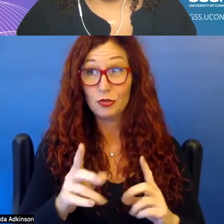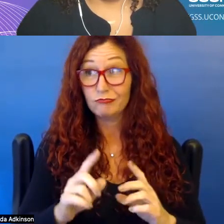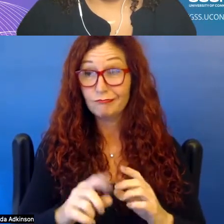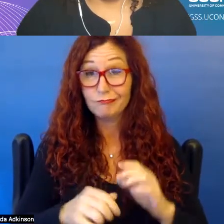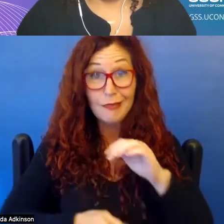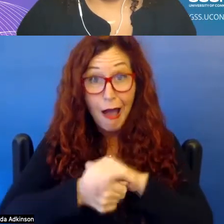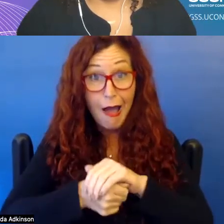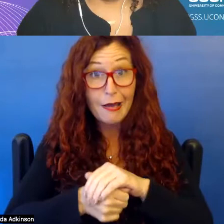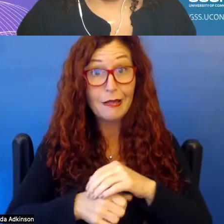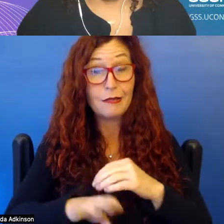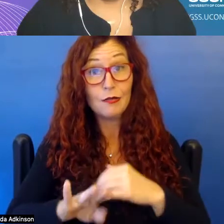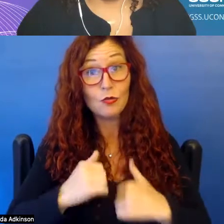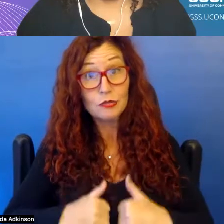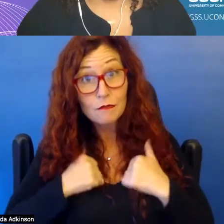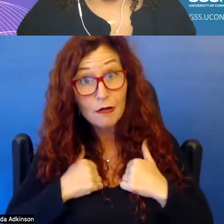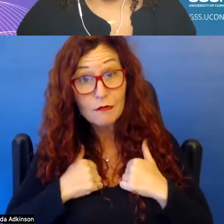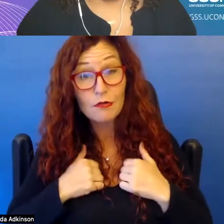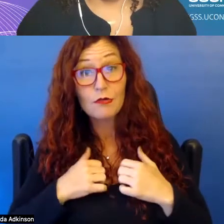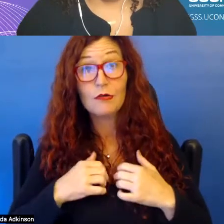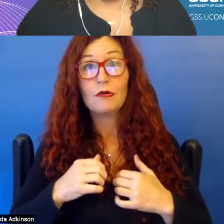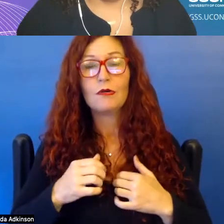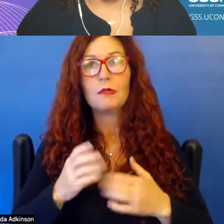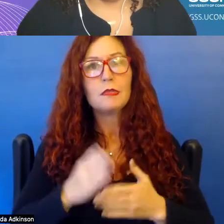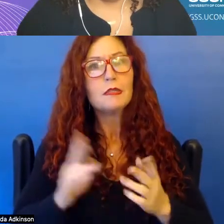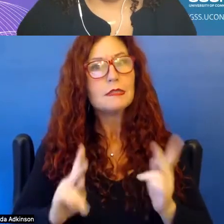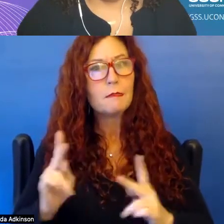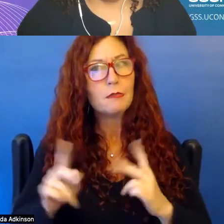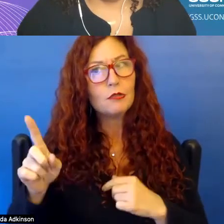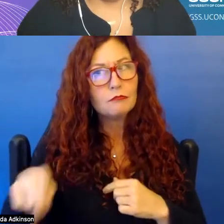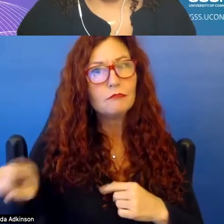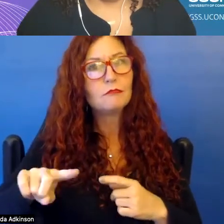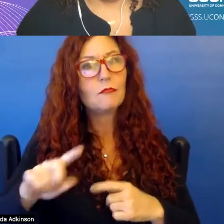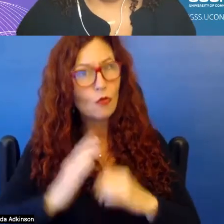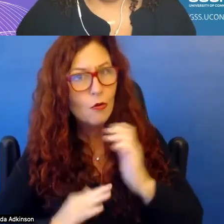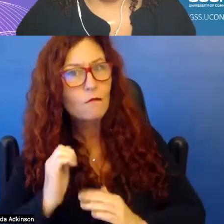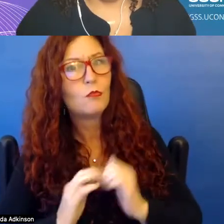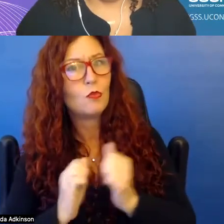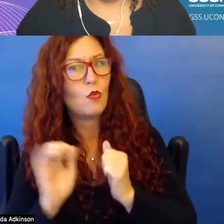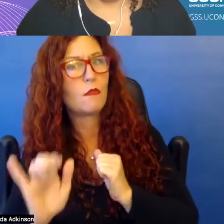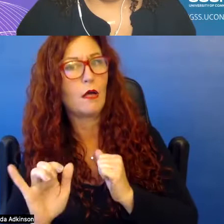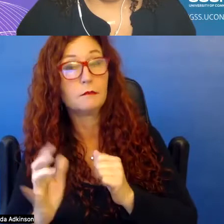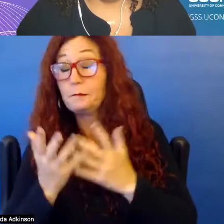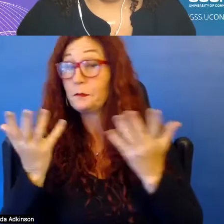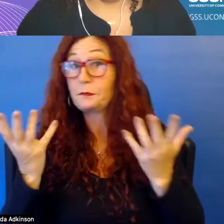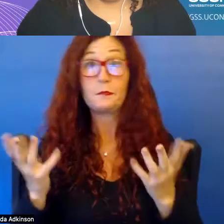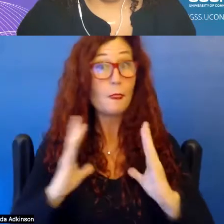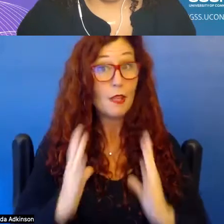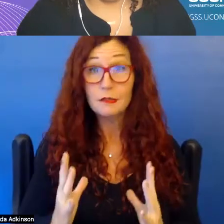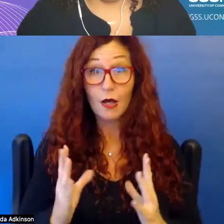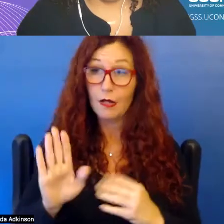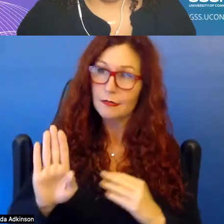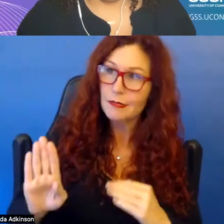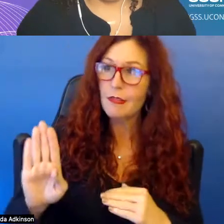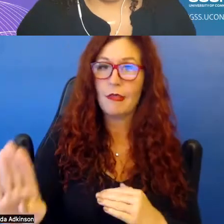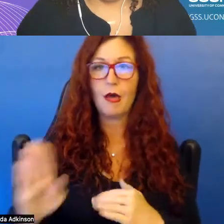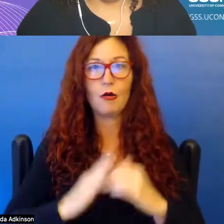may find their solace and comfort and protection. So it's really about where one feels safe, where on that spectrum